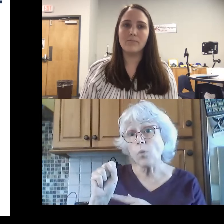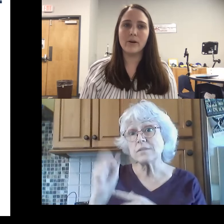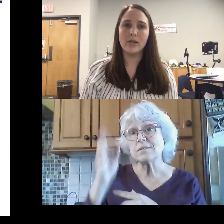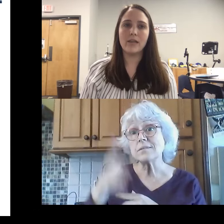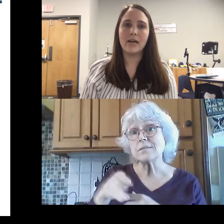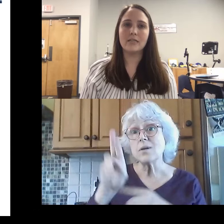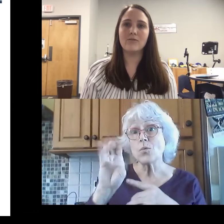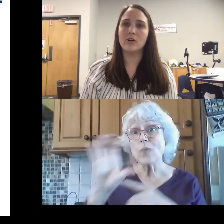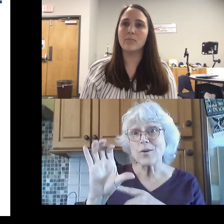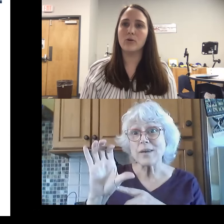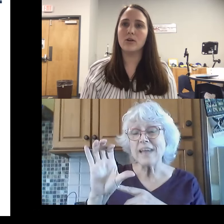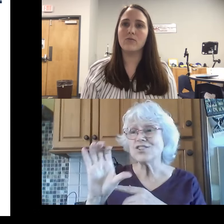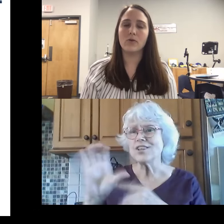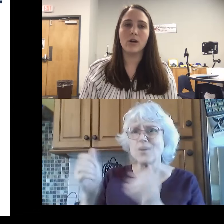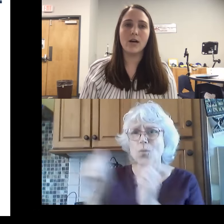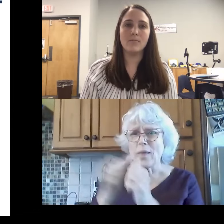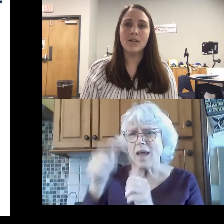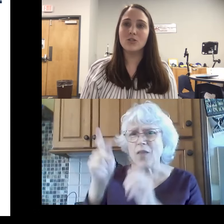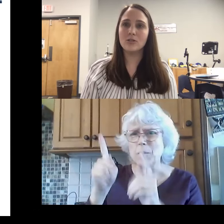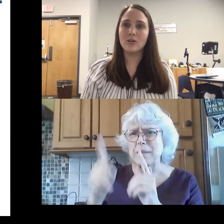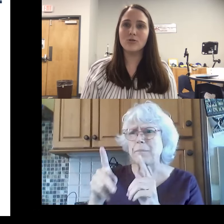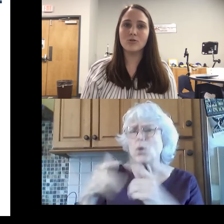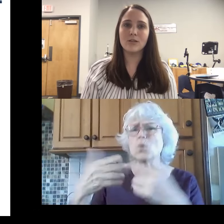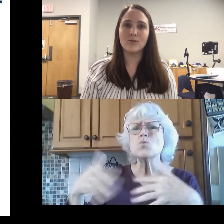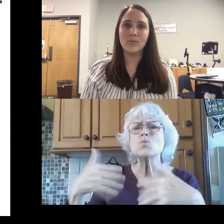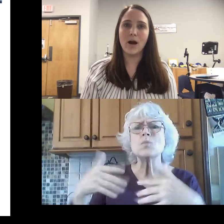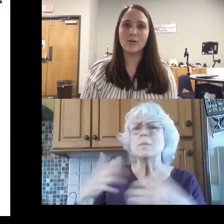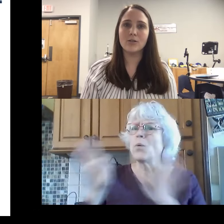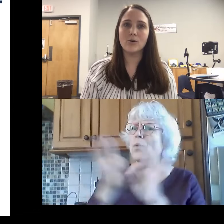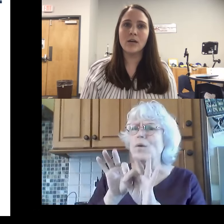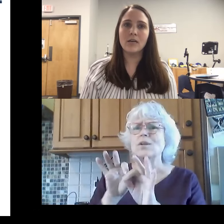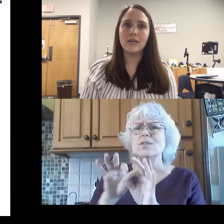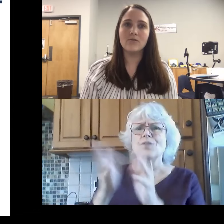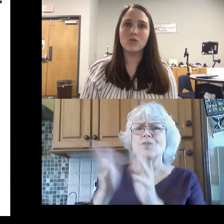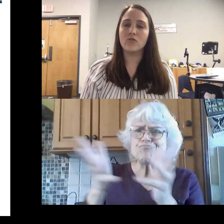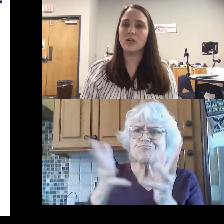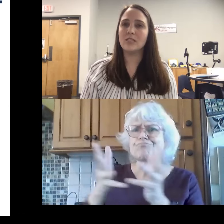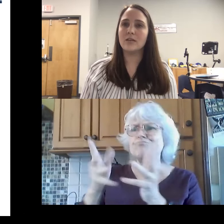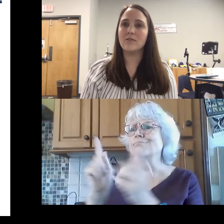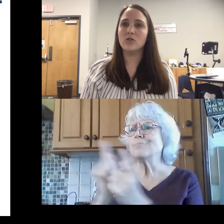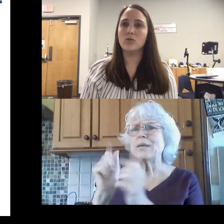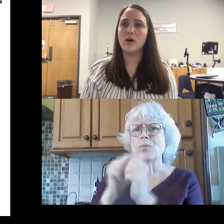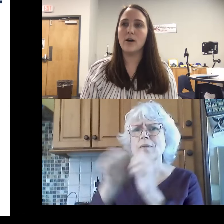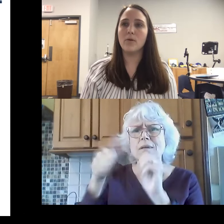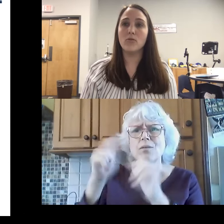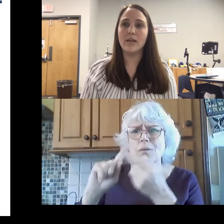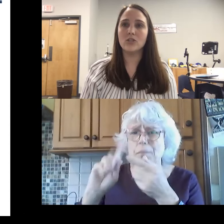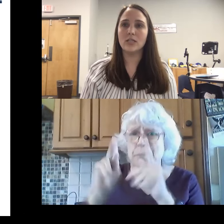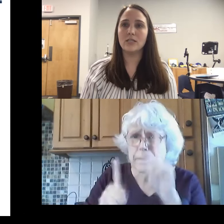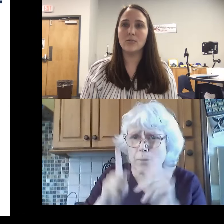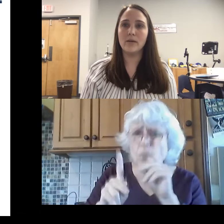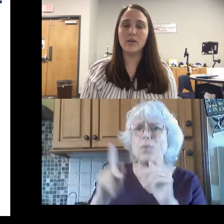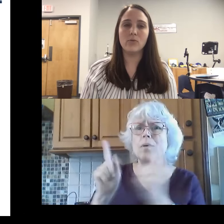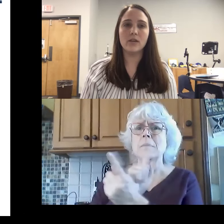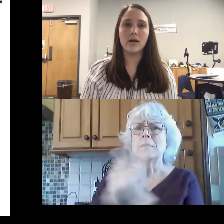input that is very important for social skills but also gives you friends and gives you motivation